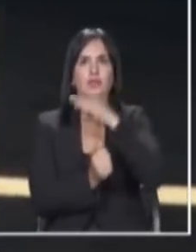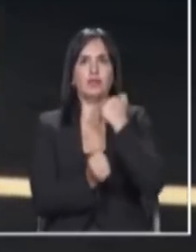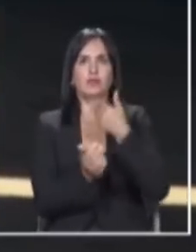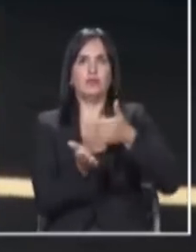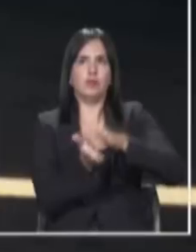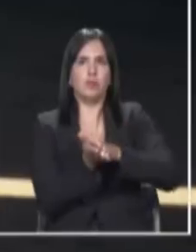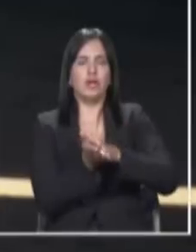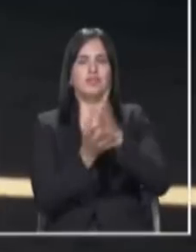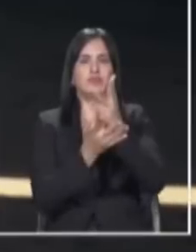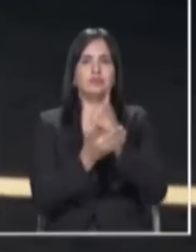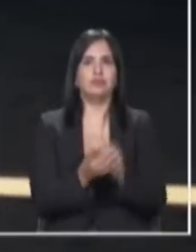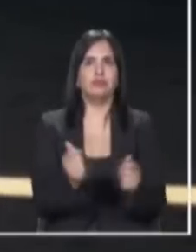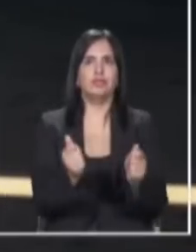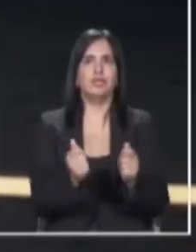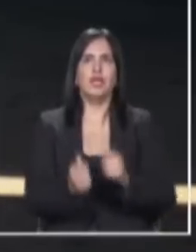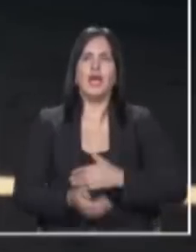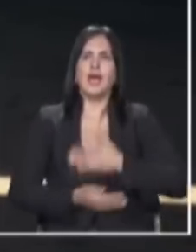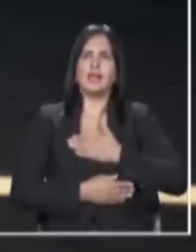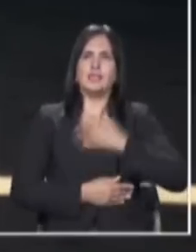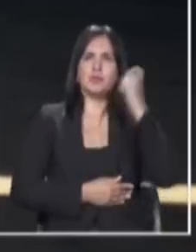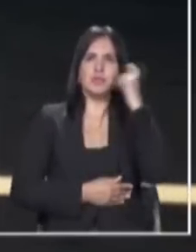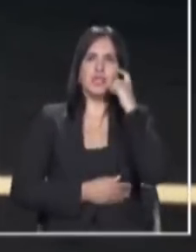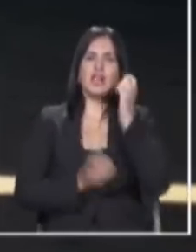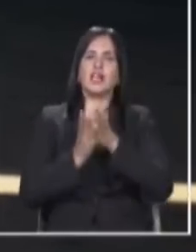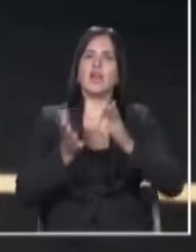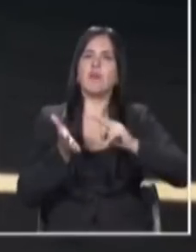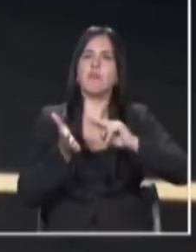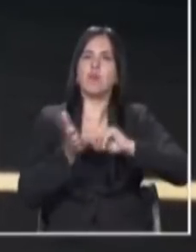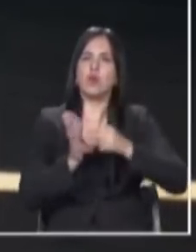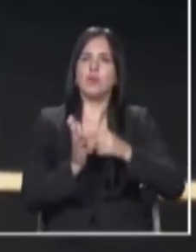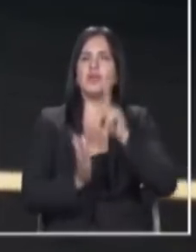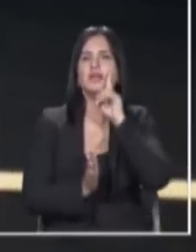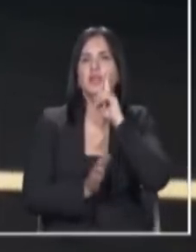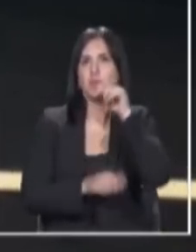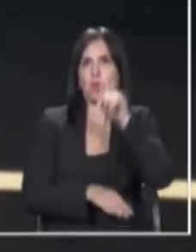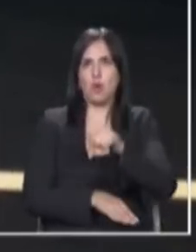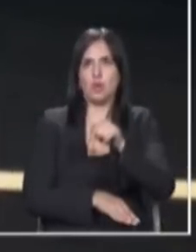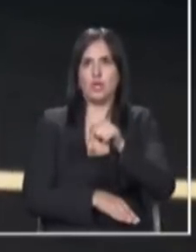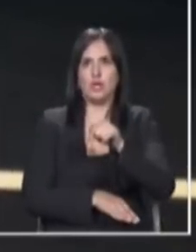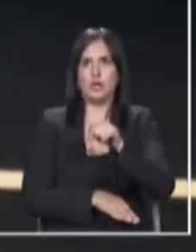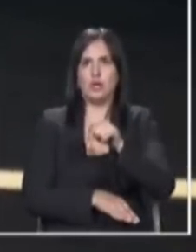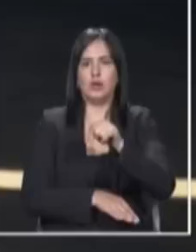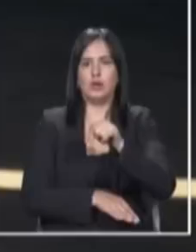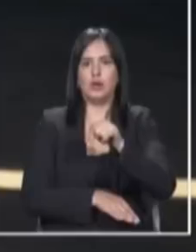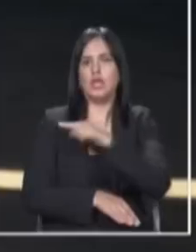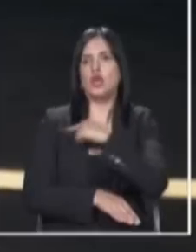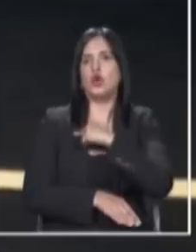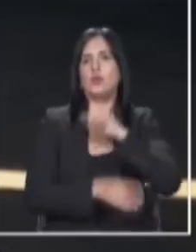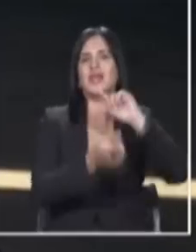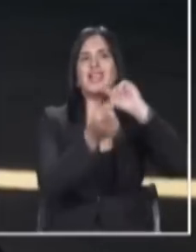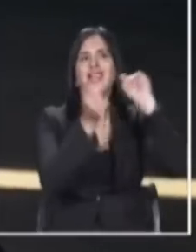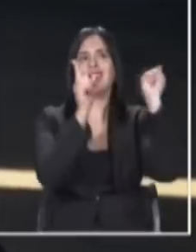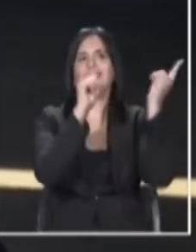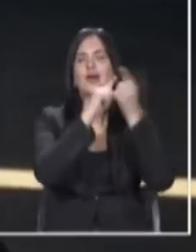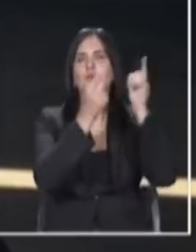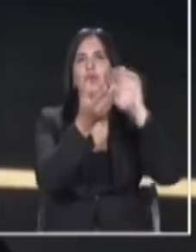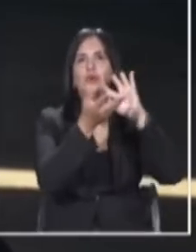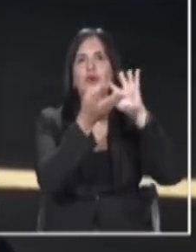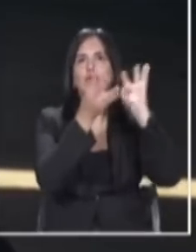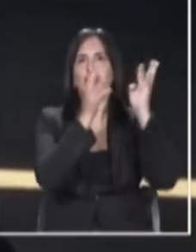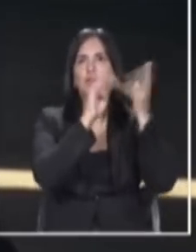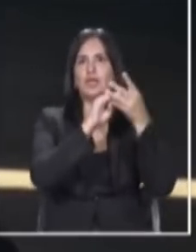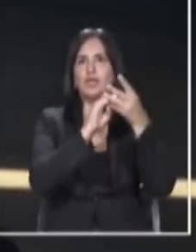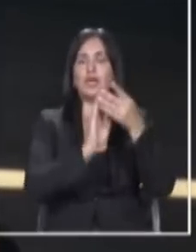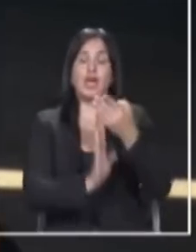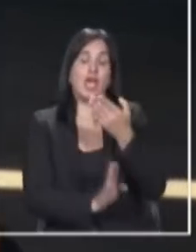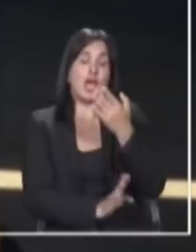Extinction makes me think about the big problem that we have and it's called climate change and me maybe you